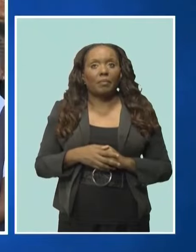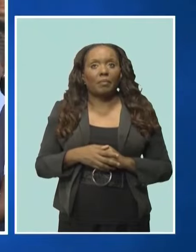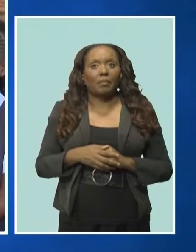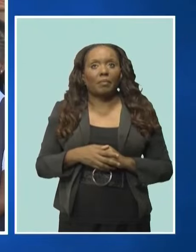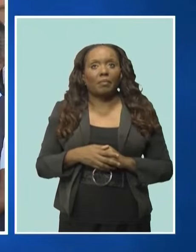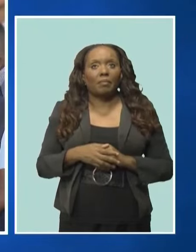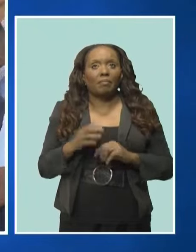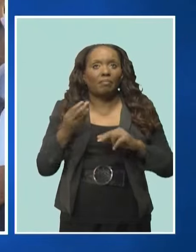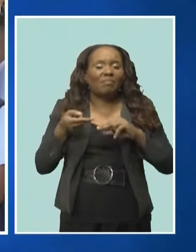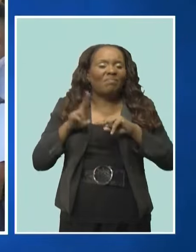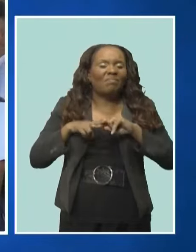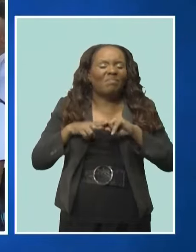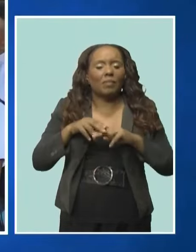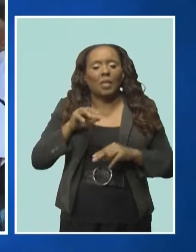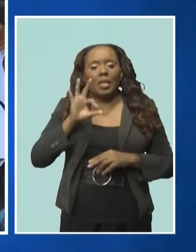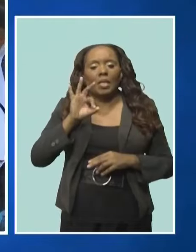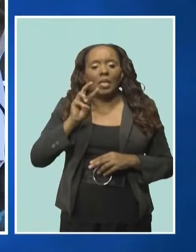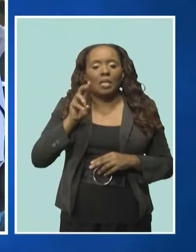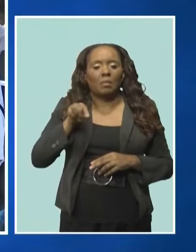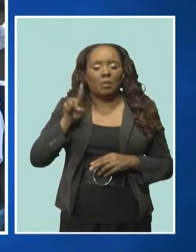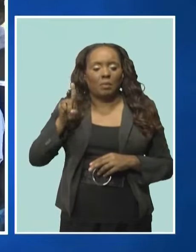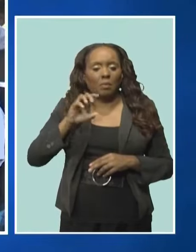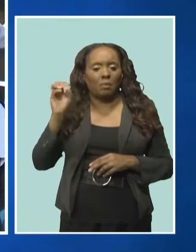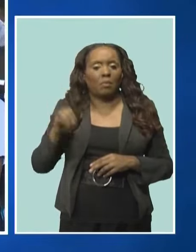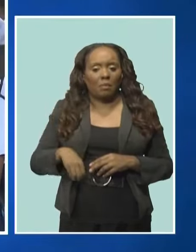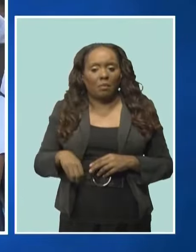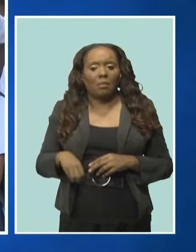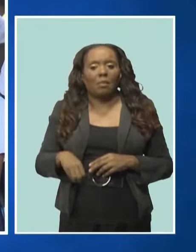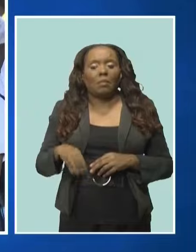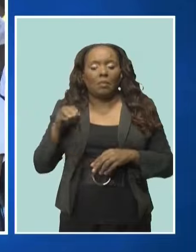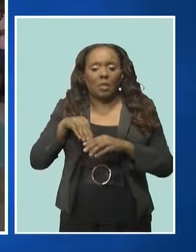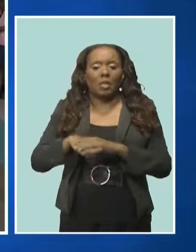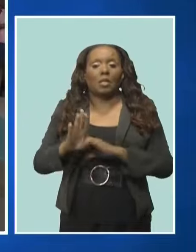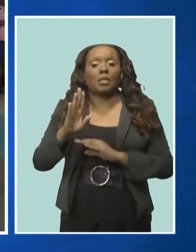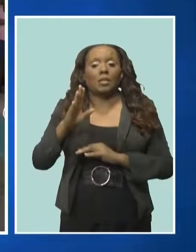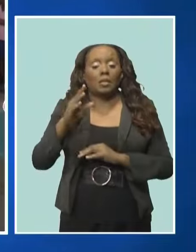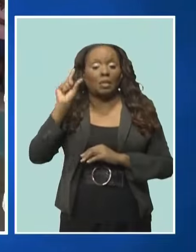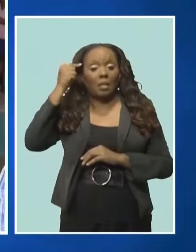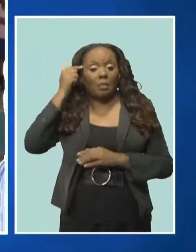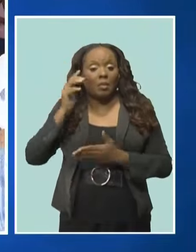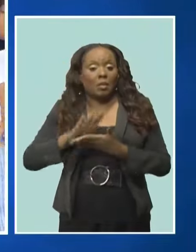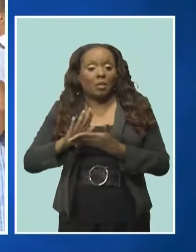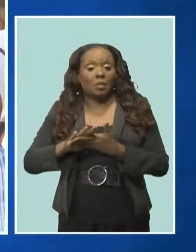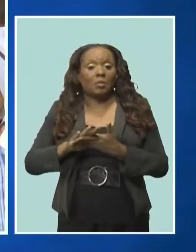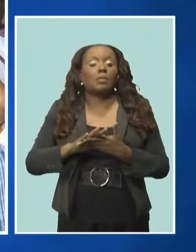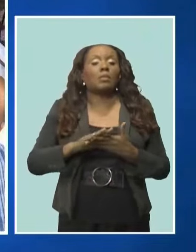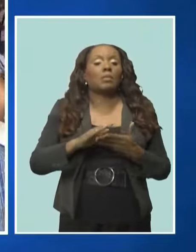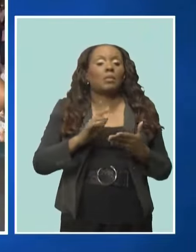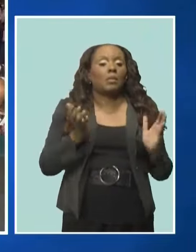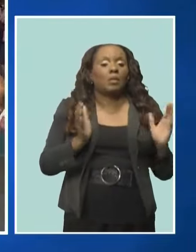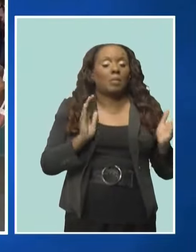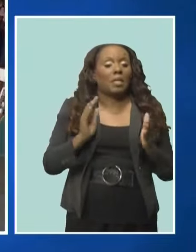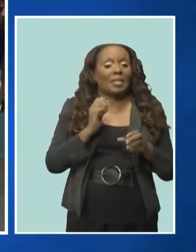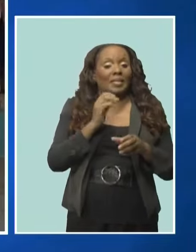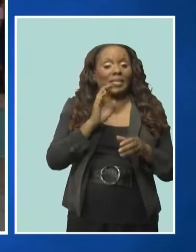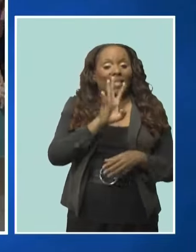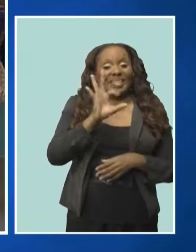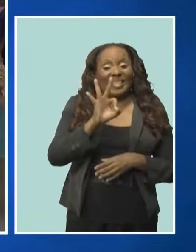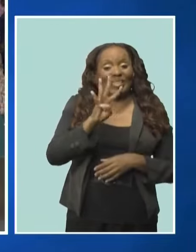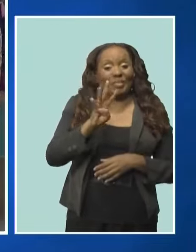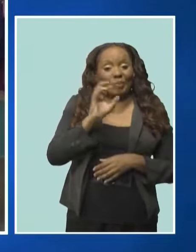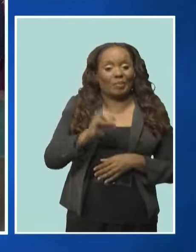in 96.1% of students being assigned to public secondary schools compared to 95.4% in